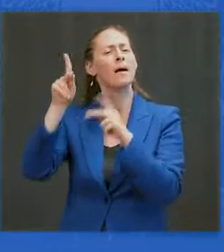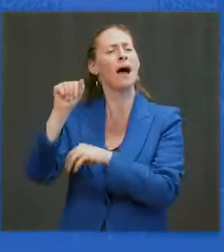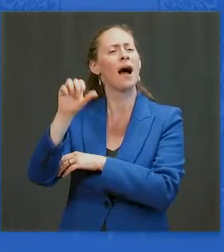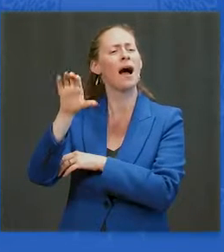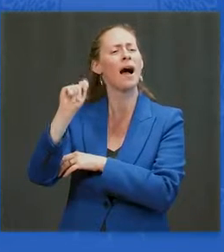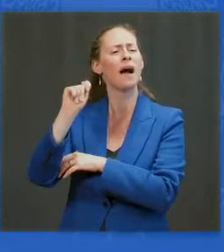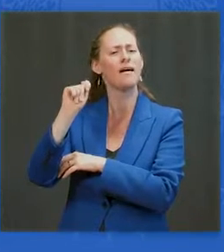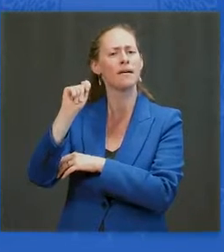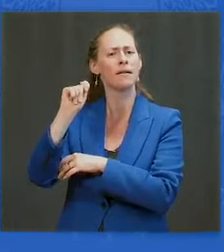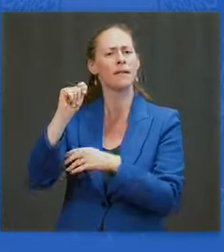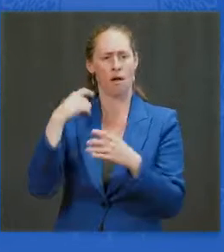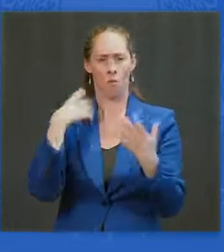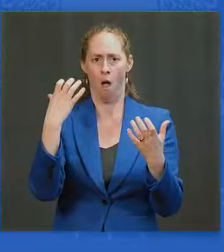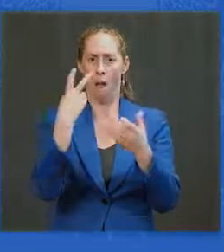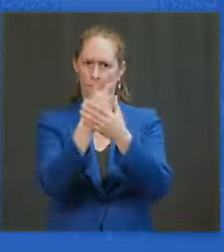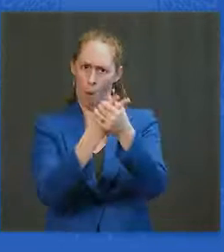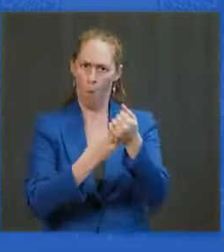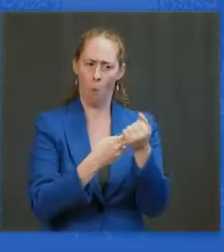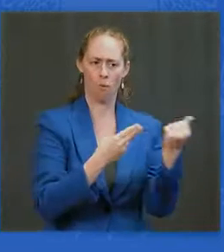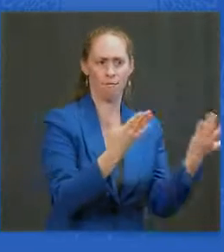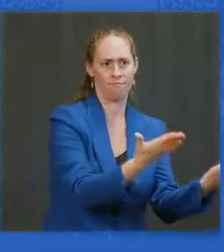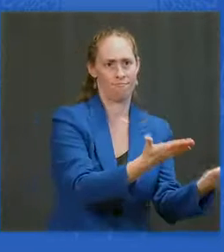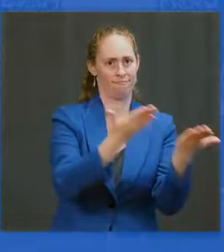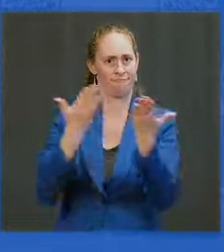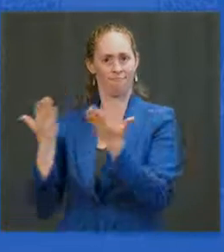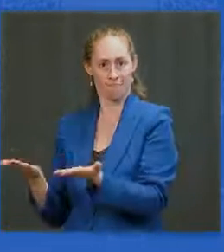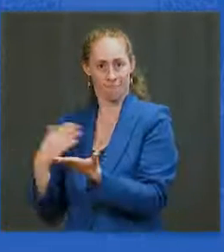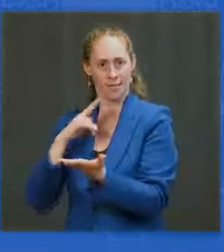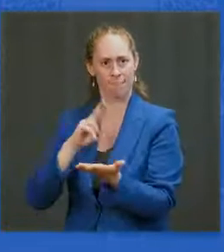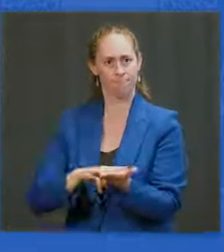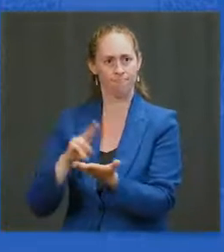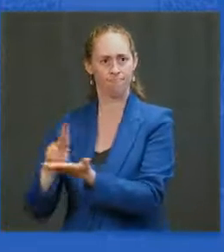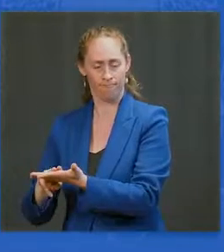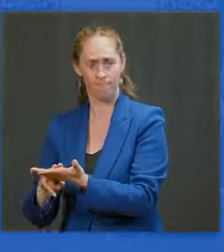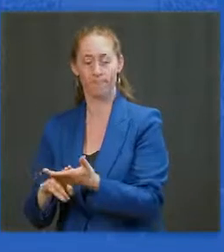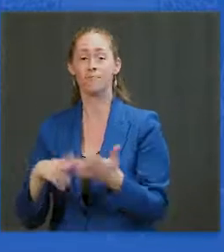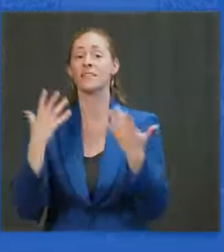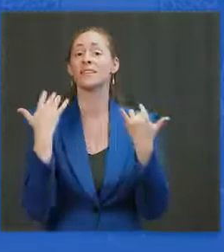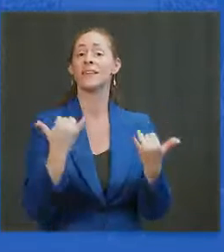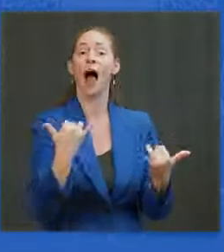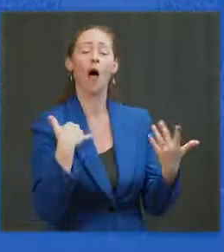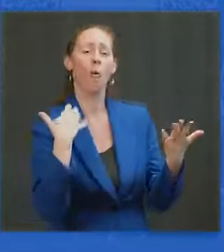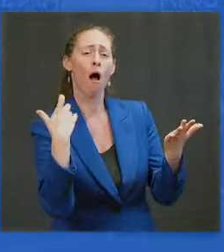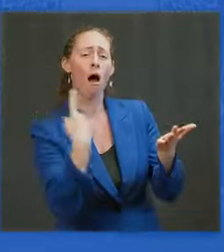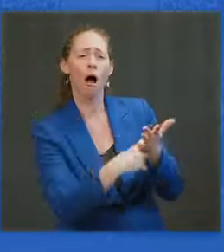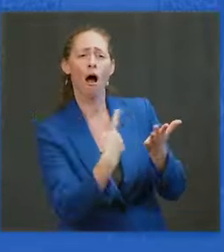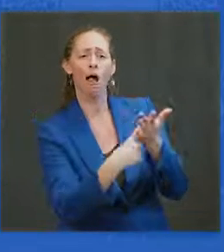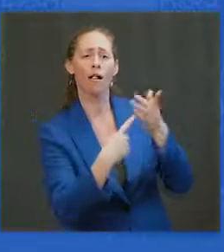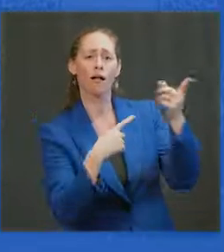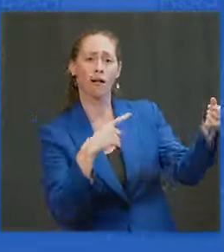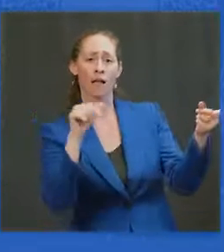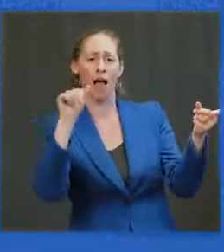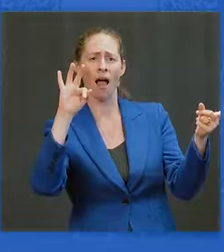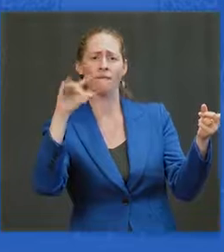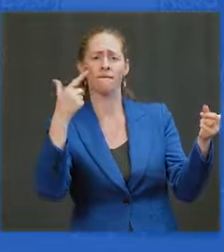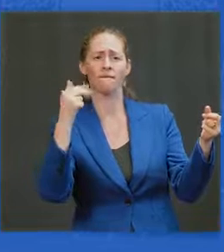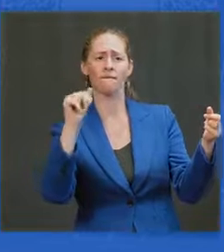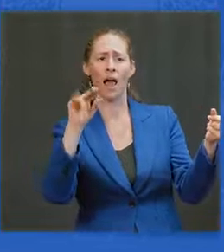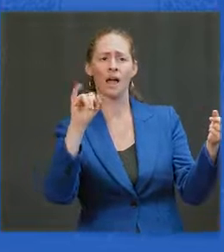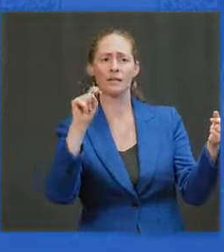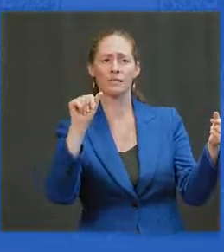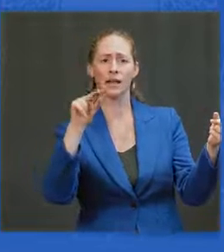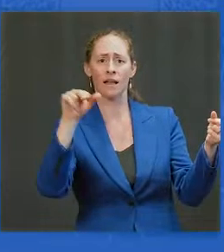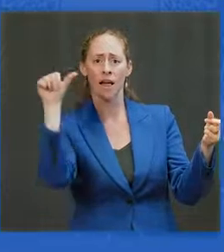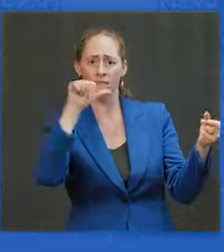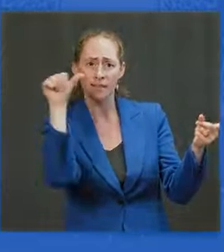bills. But let me now turn to Afghanistan. I've met this morning with my counterparts in the G7, as